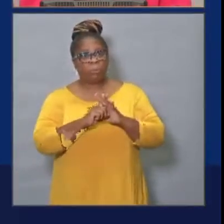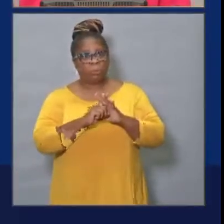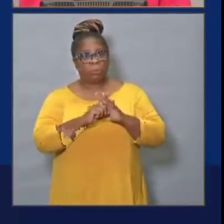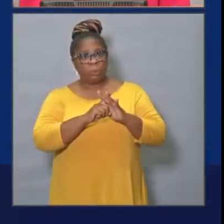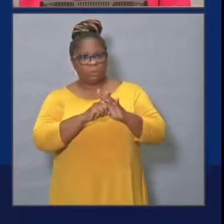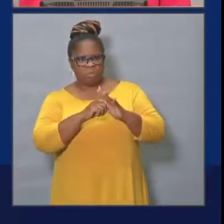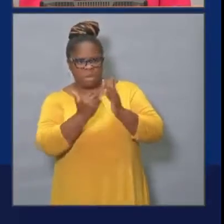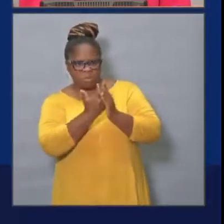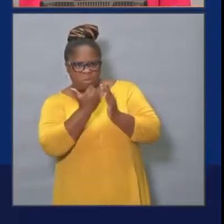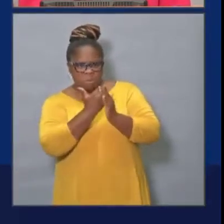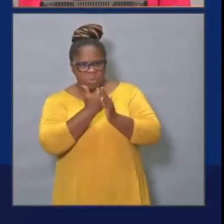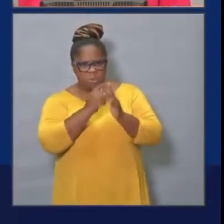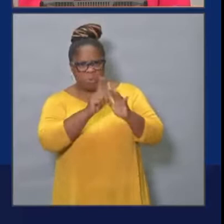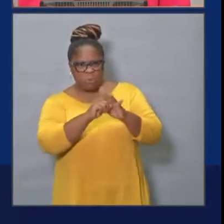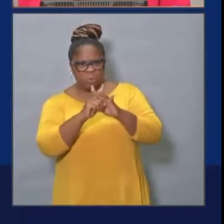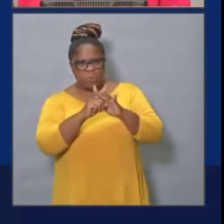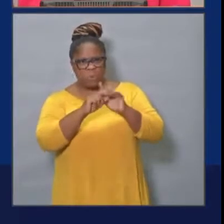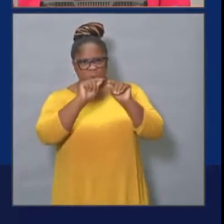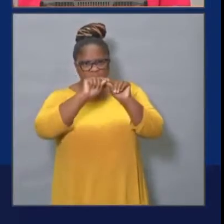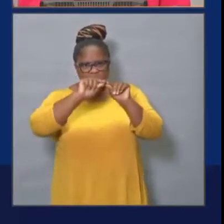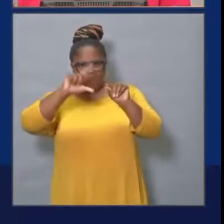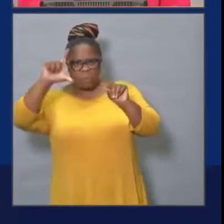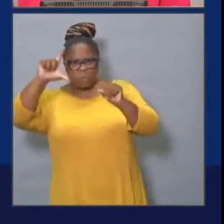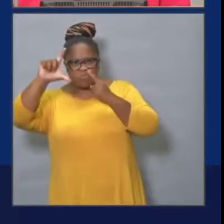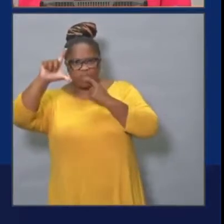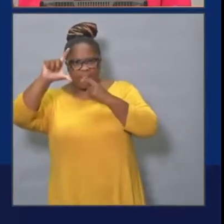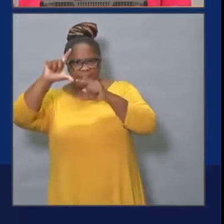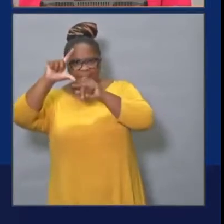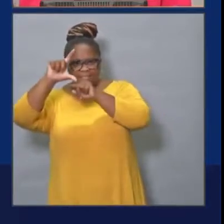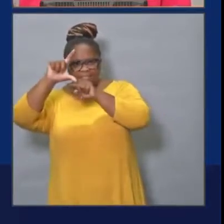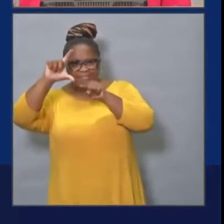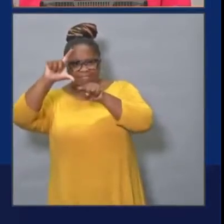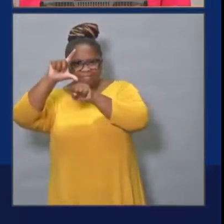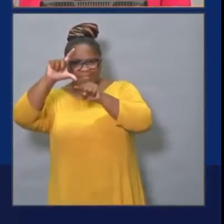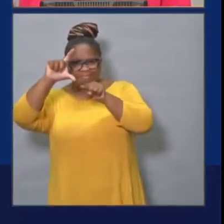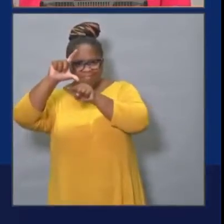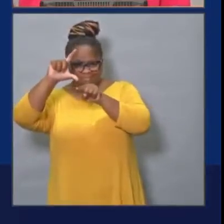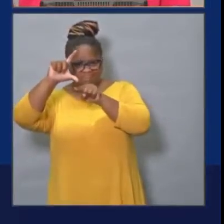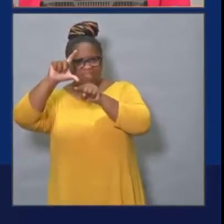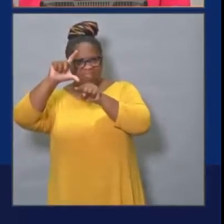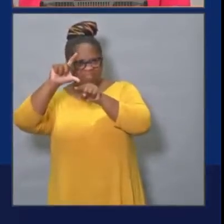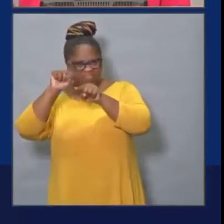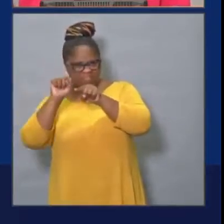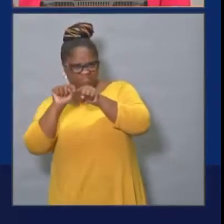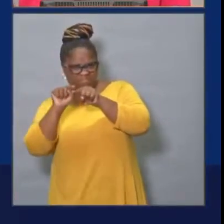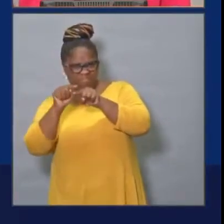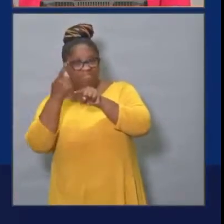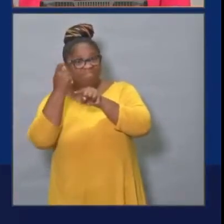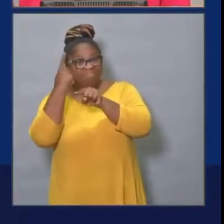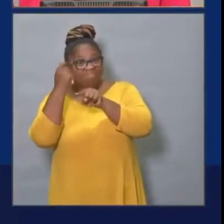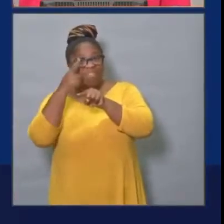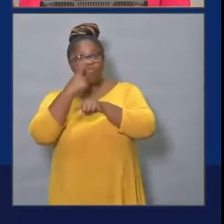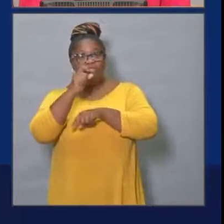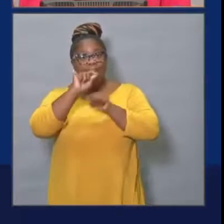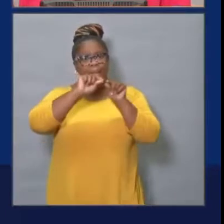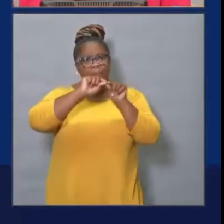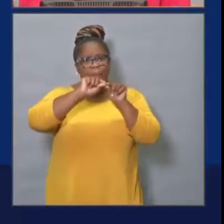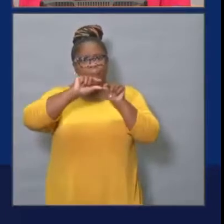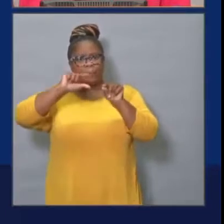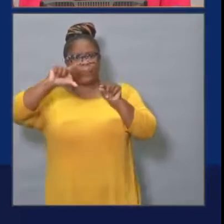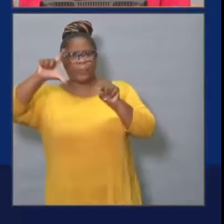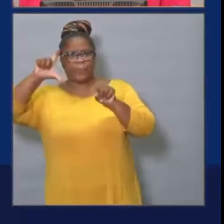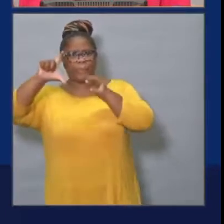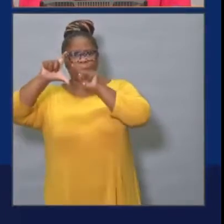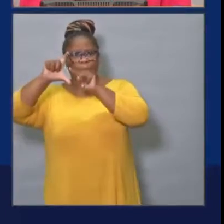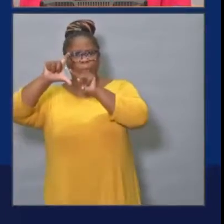of the red shaded area from last week. This is because recall that that red shaded area shows the range of possibilities under the assumption that